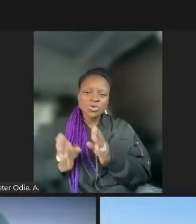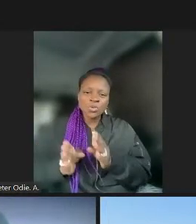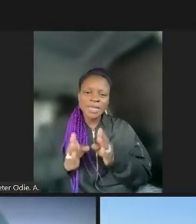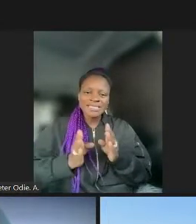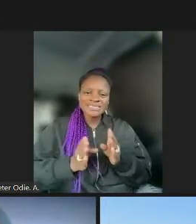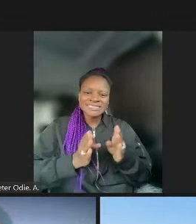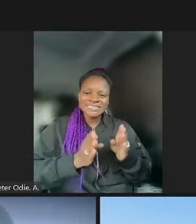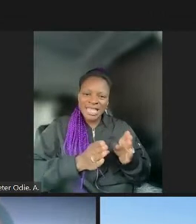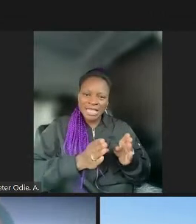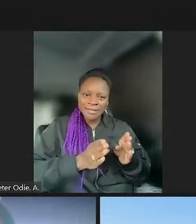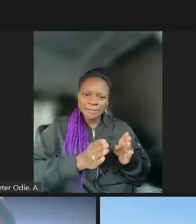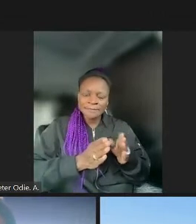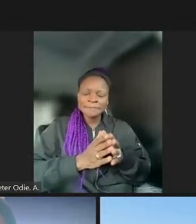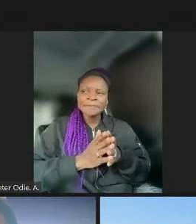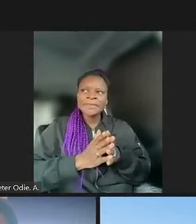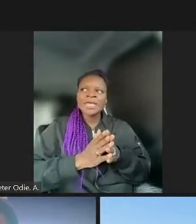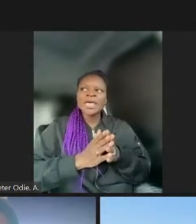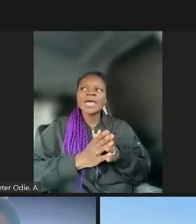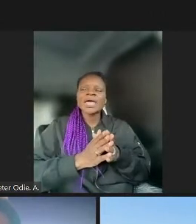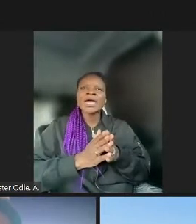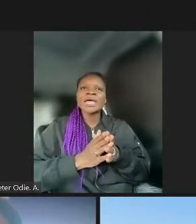Rachel had expressed that